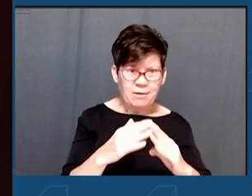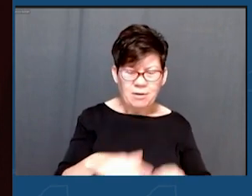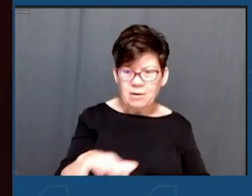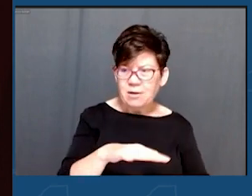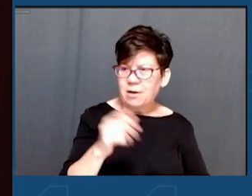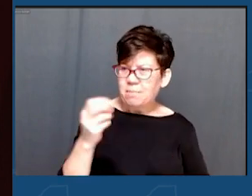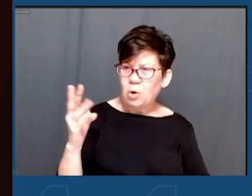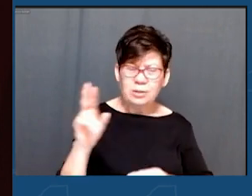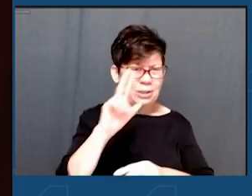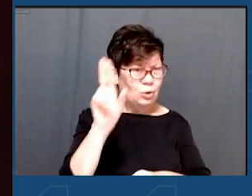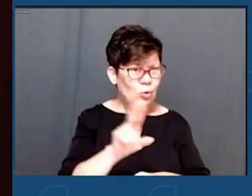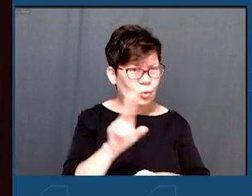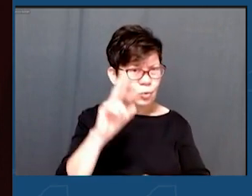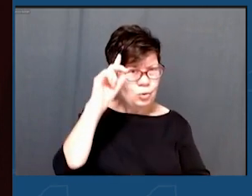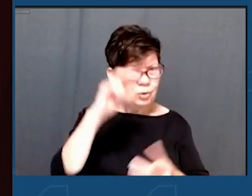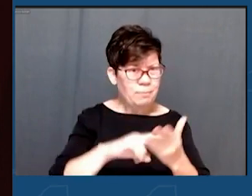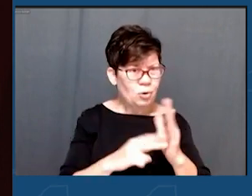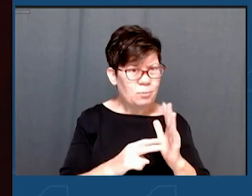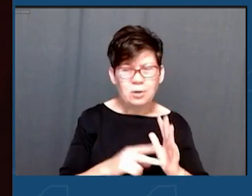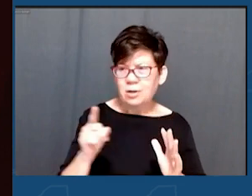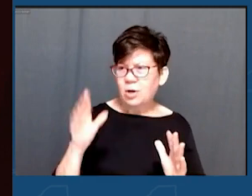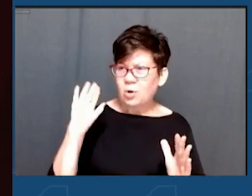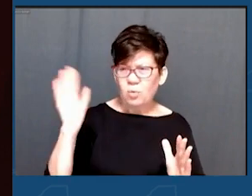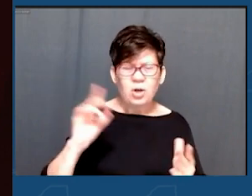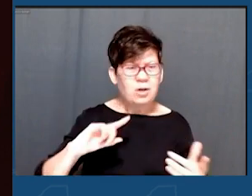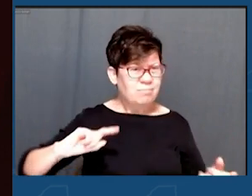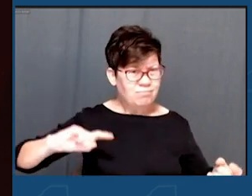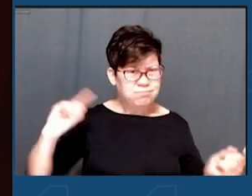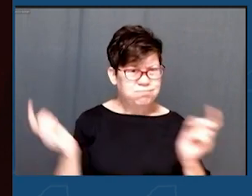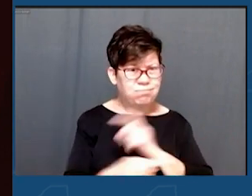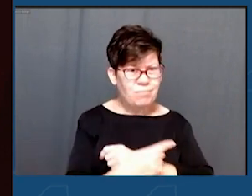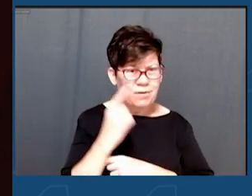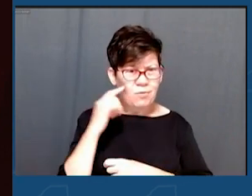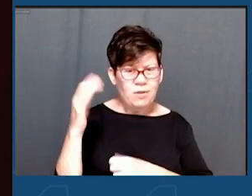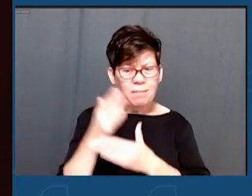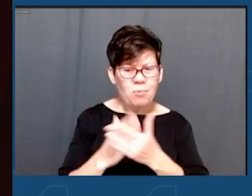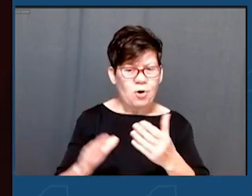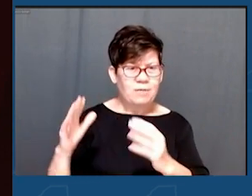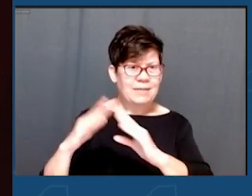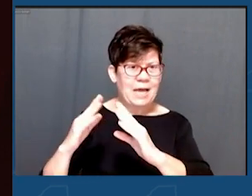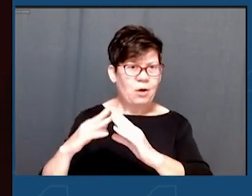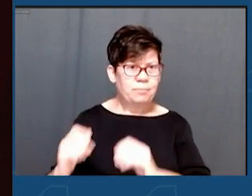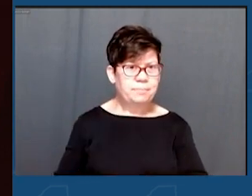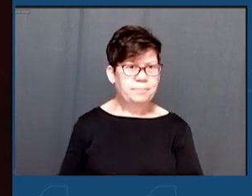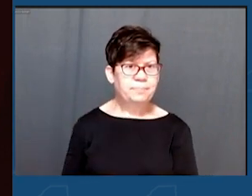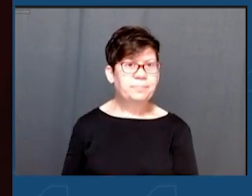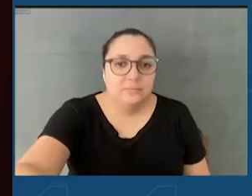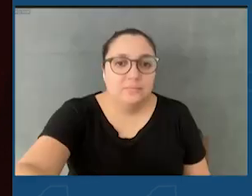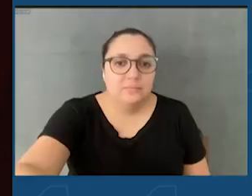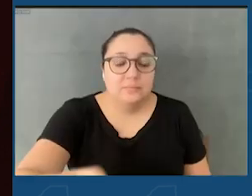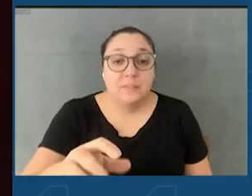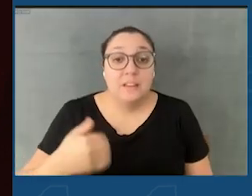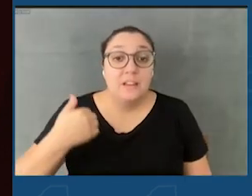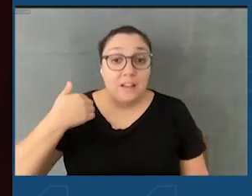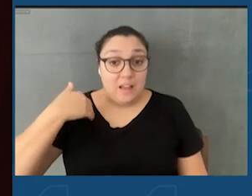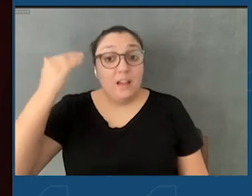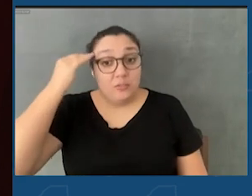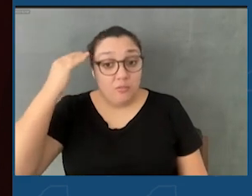it's going to be transformative, what we can do to that part of town. So I know there's costs